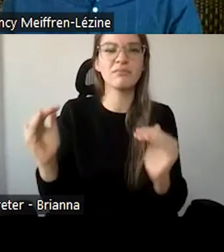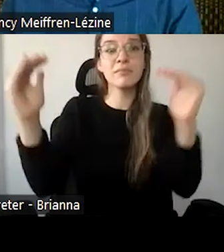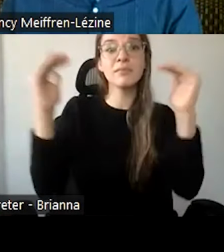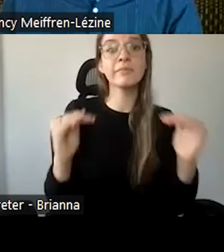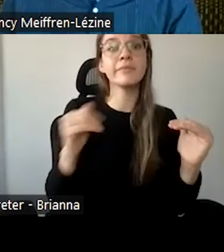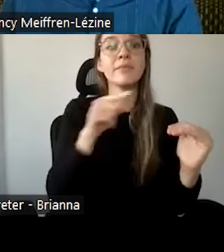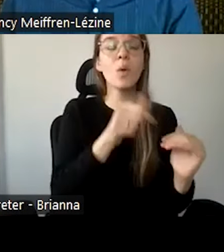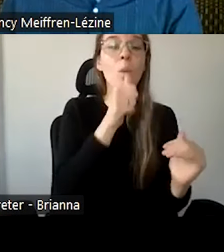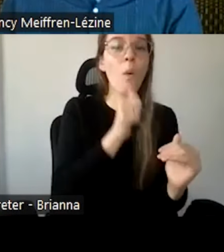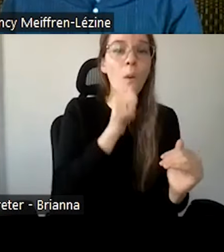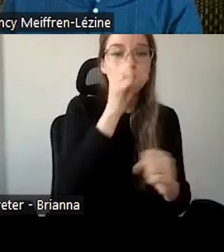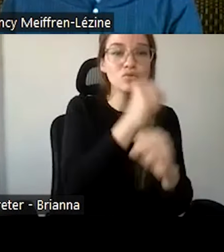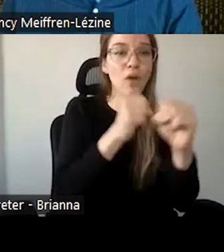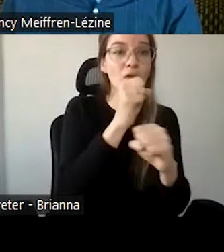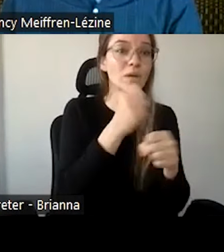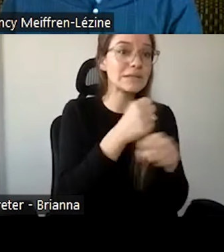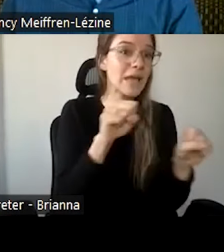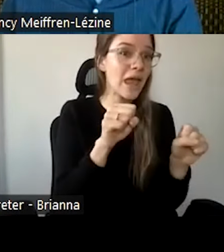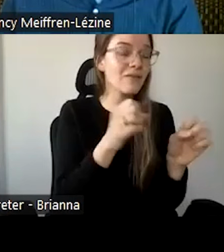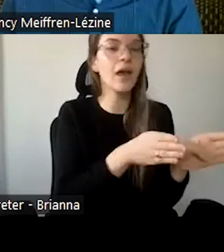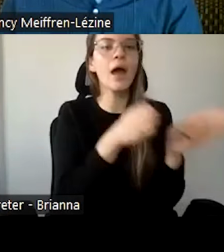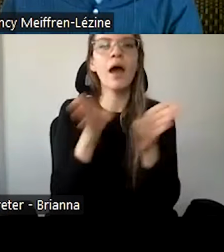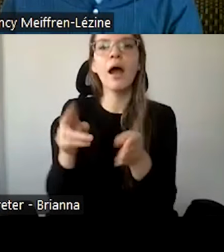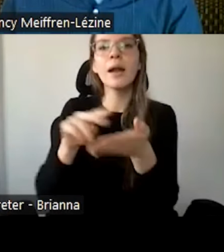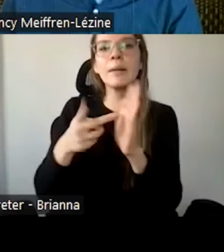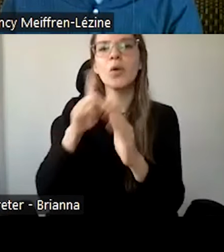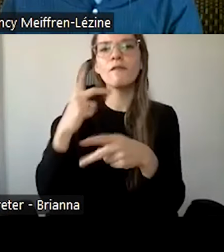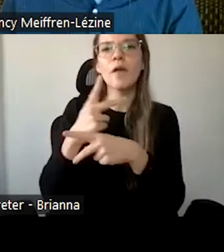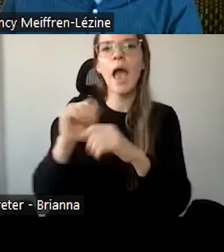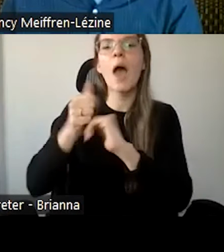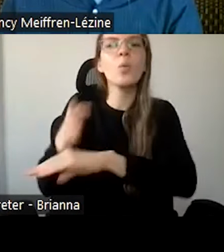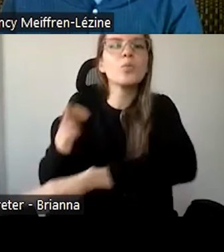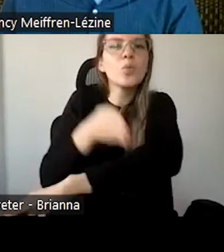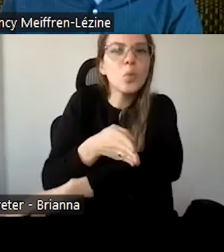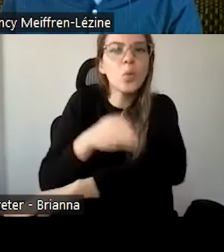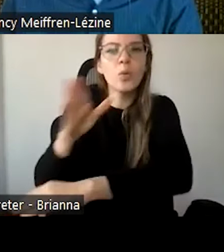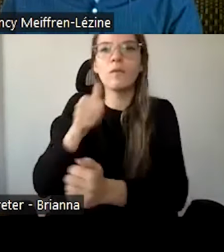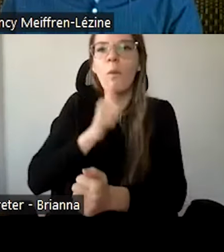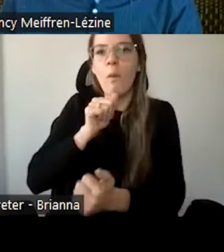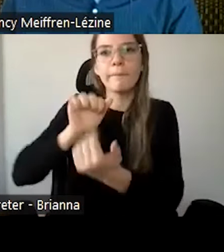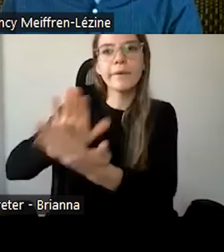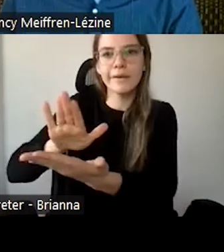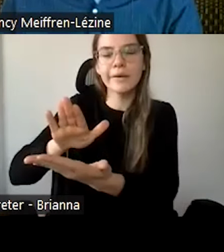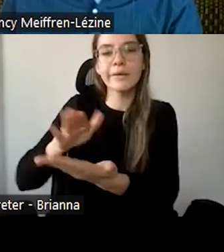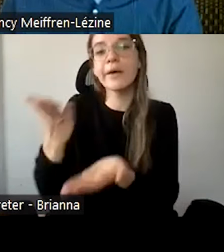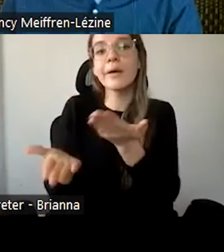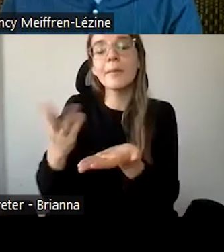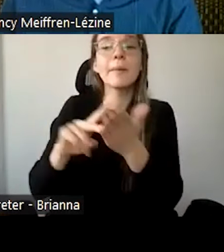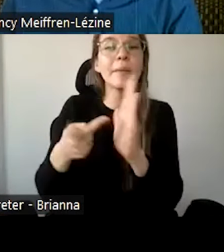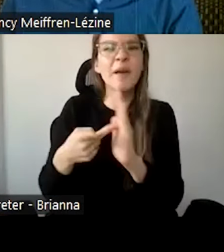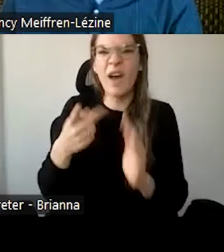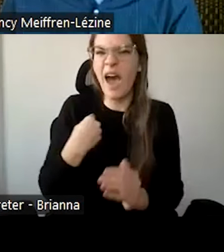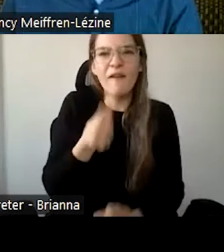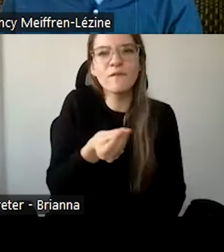coping strategies on the safety side, but then you're looking at ways to improve their coping on the growth side. So maybe they only have a few